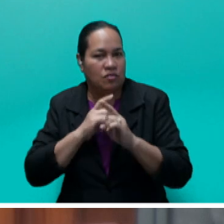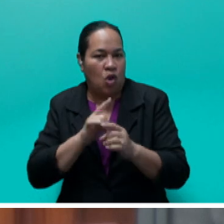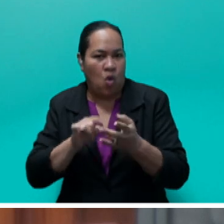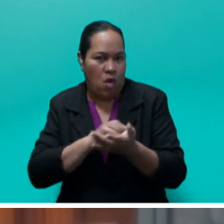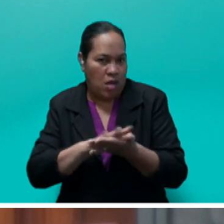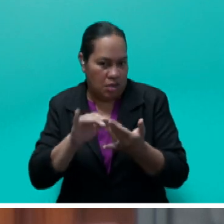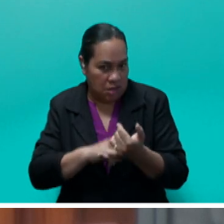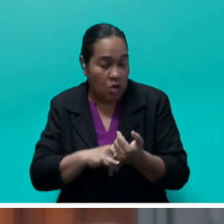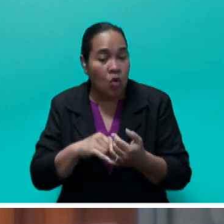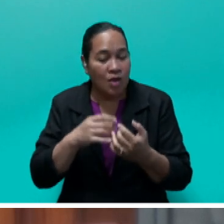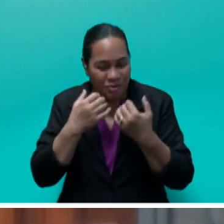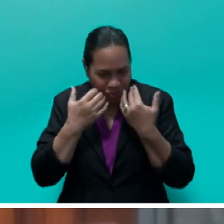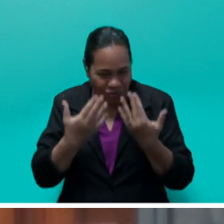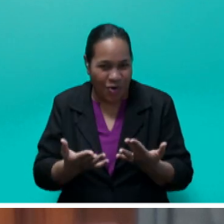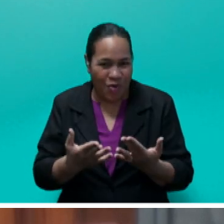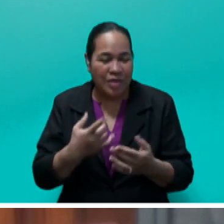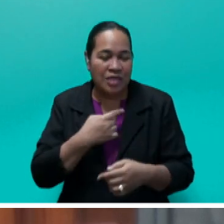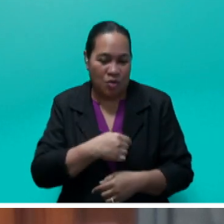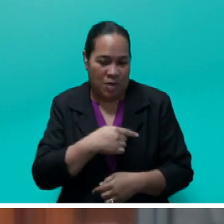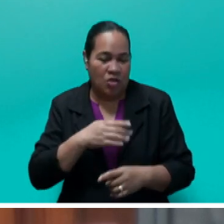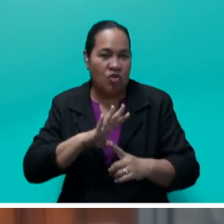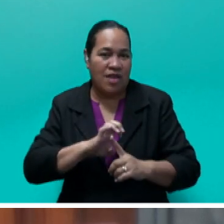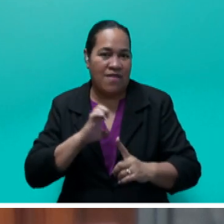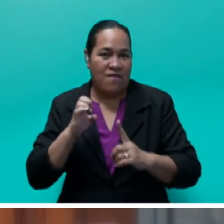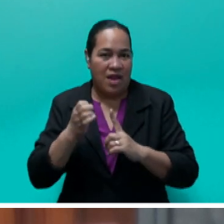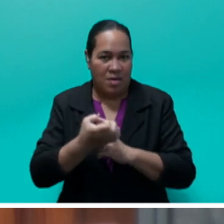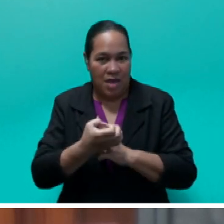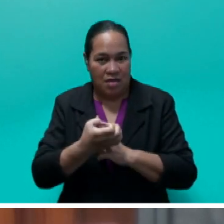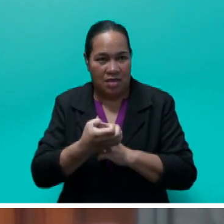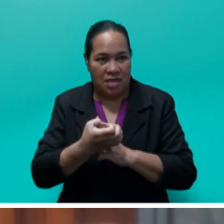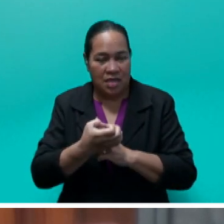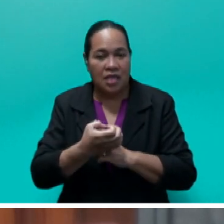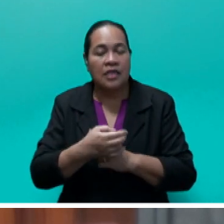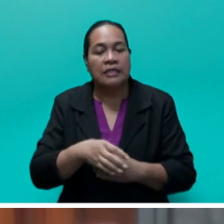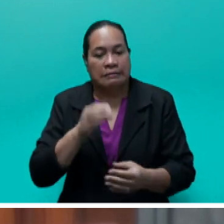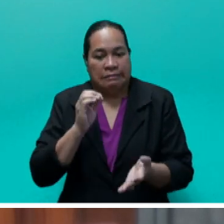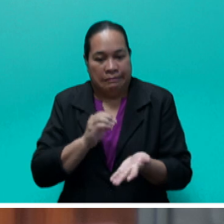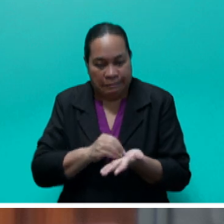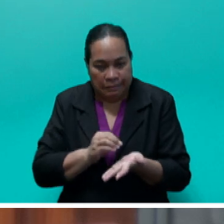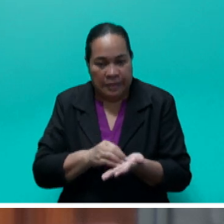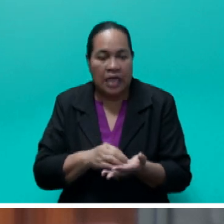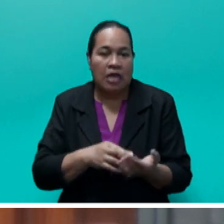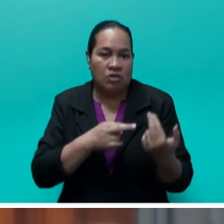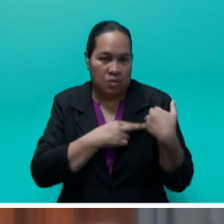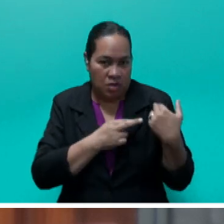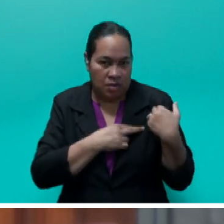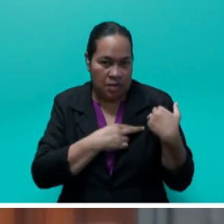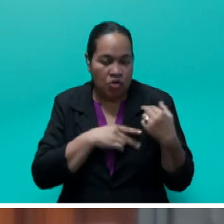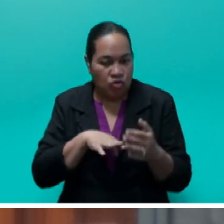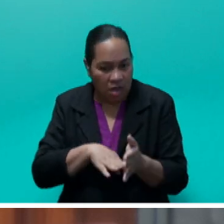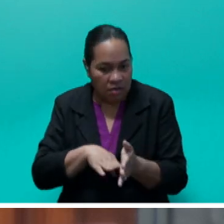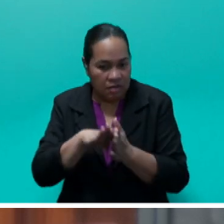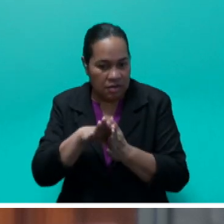can demonstrate its commitment to environmental stewardship, corporate social responsibility, enhancing